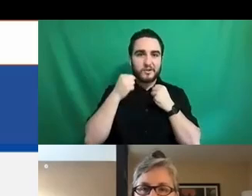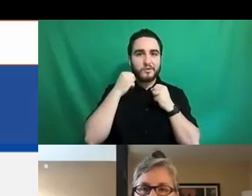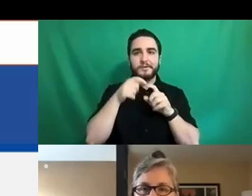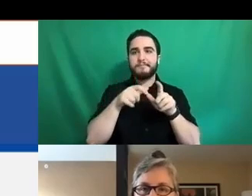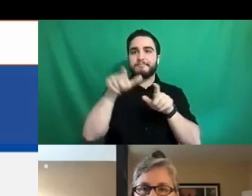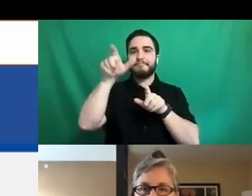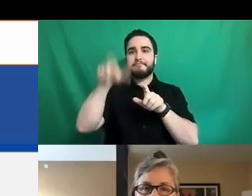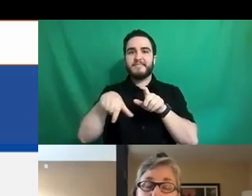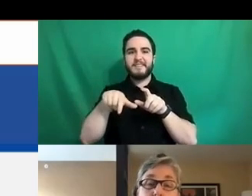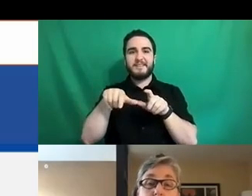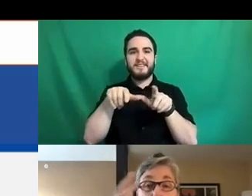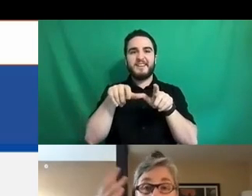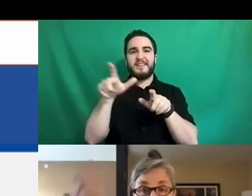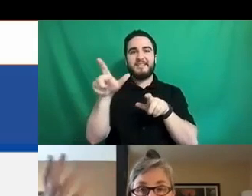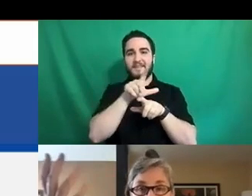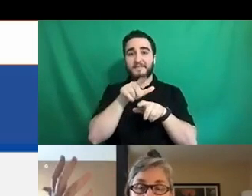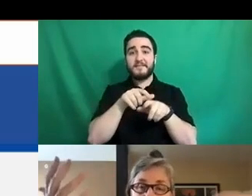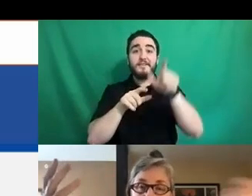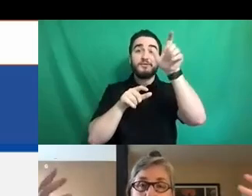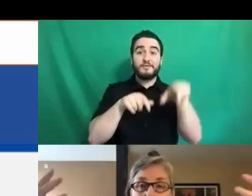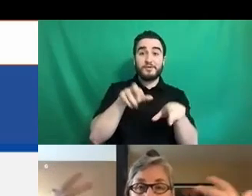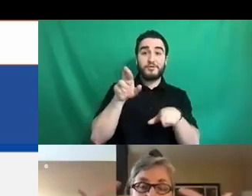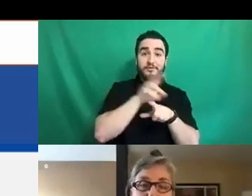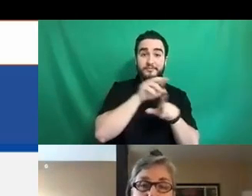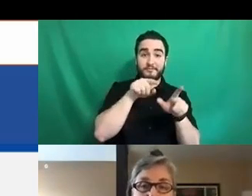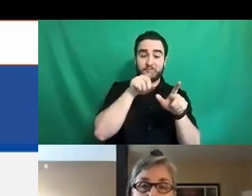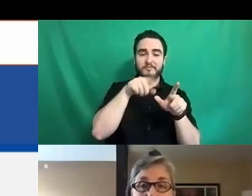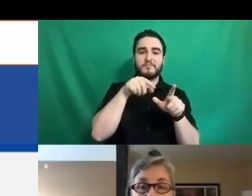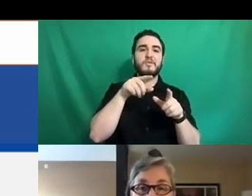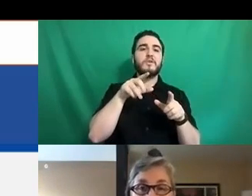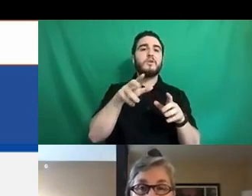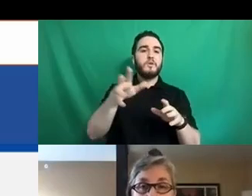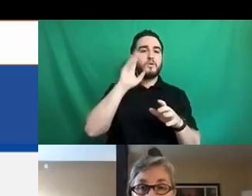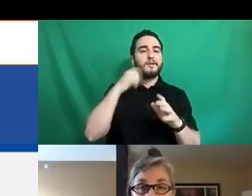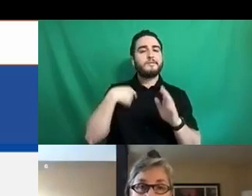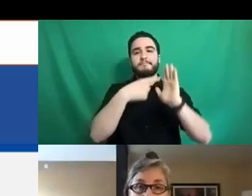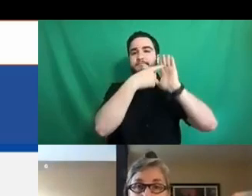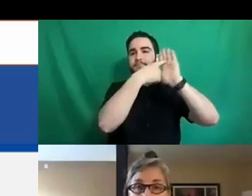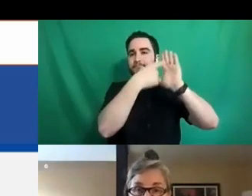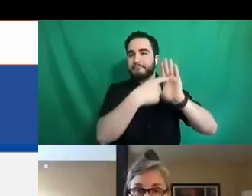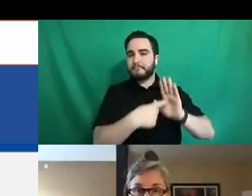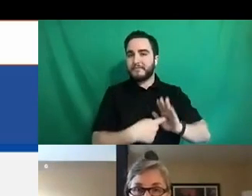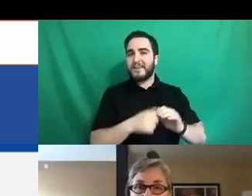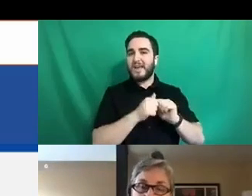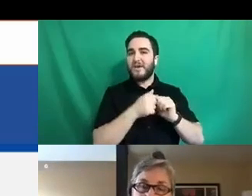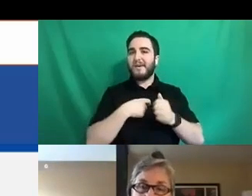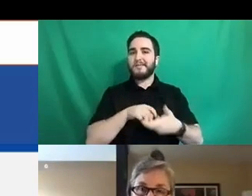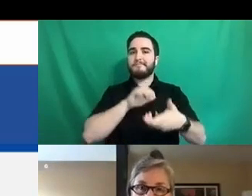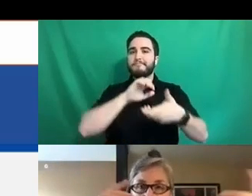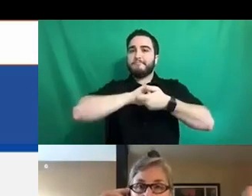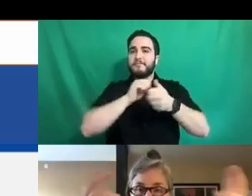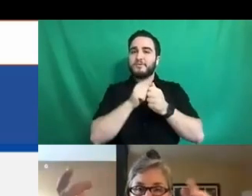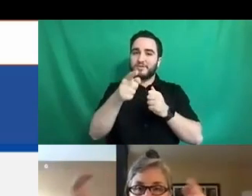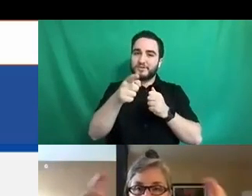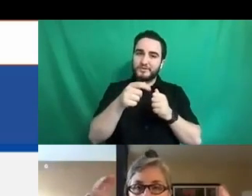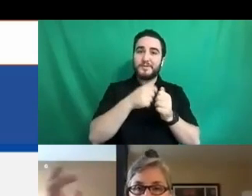of this slide. And then on the right side of this slide, I'm going to present to you how I can partner with you in a project or